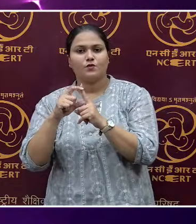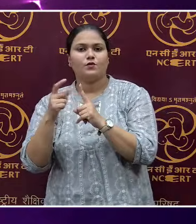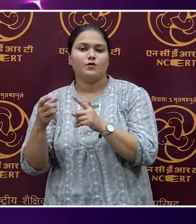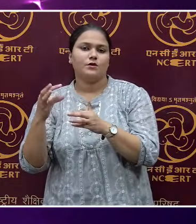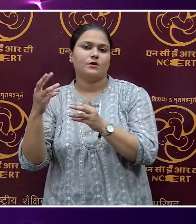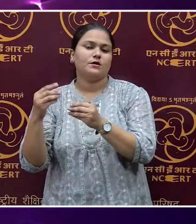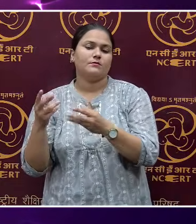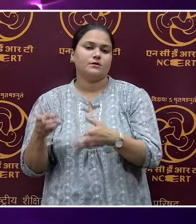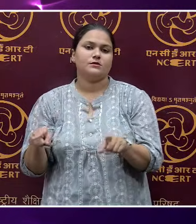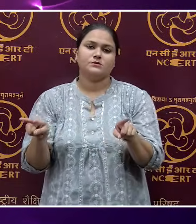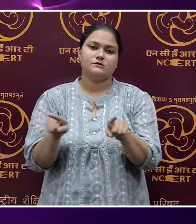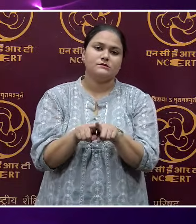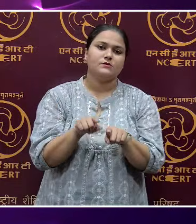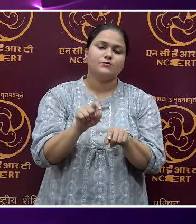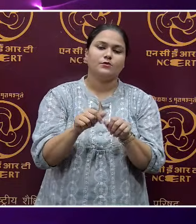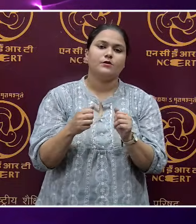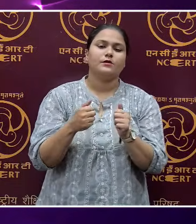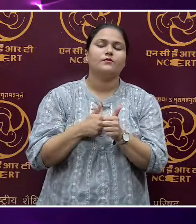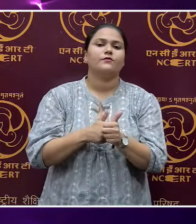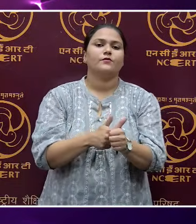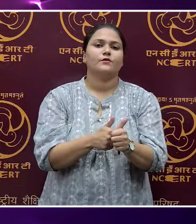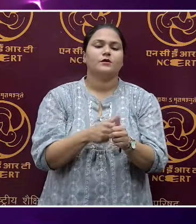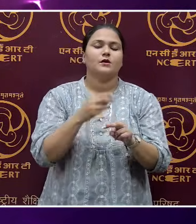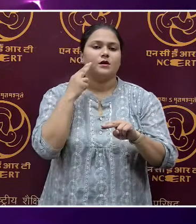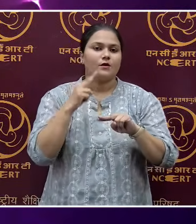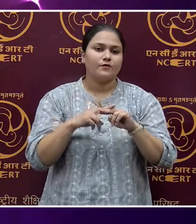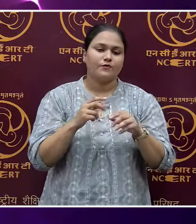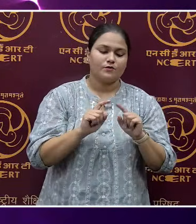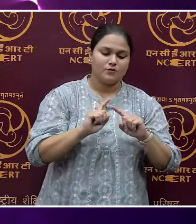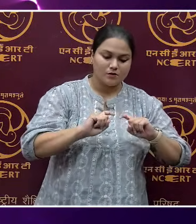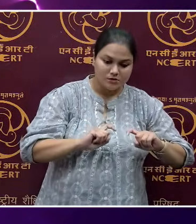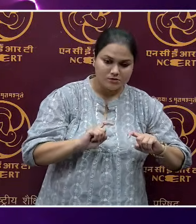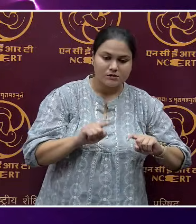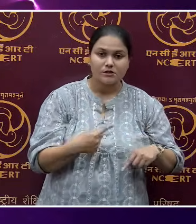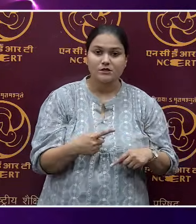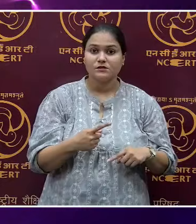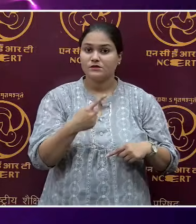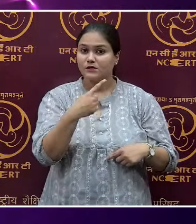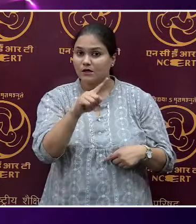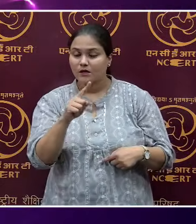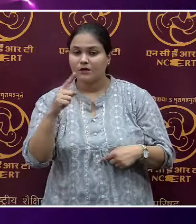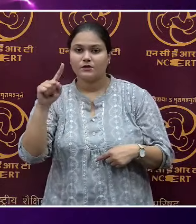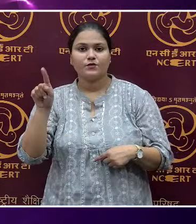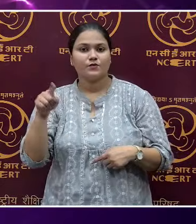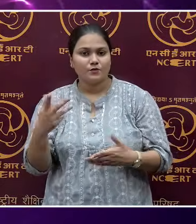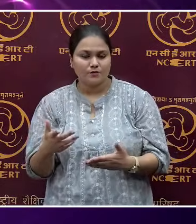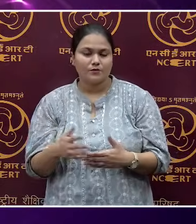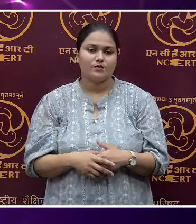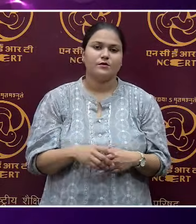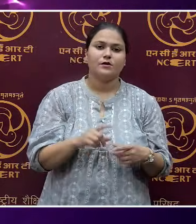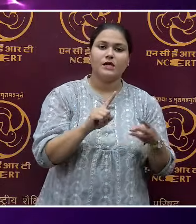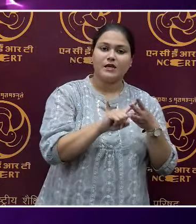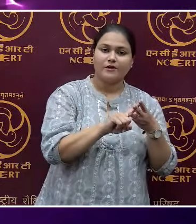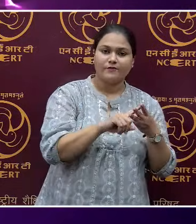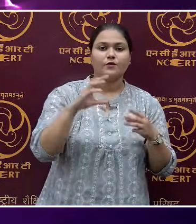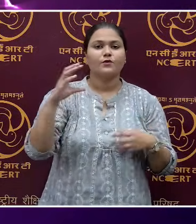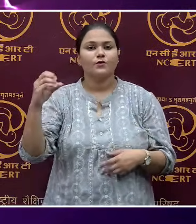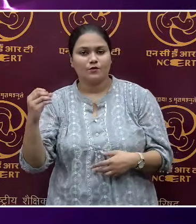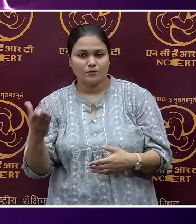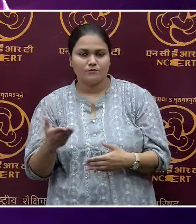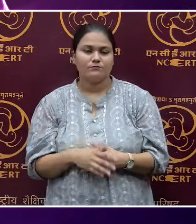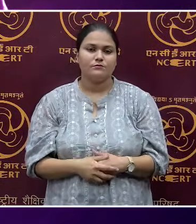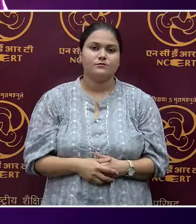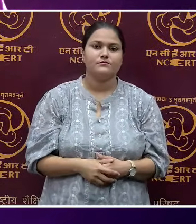perform the simulations. Yes. And we can check whether they satisfy the condition and consequently whether they are odd or even numbers. Yes. Now,